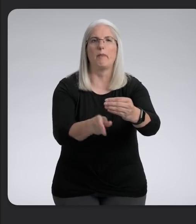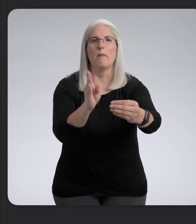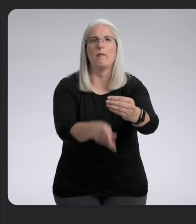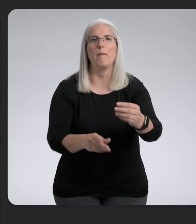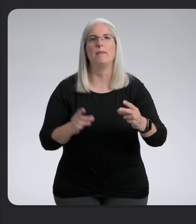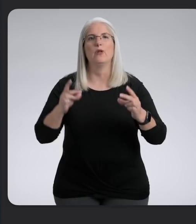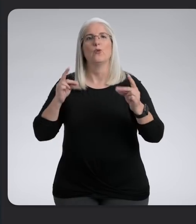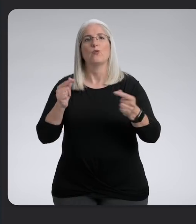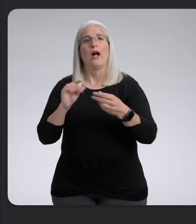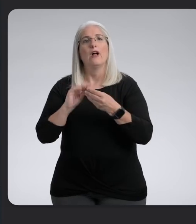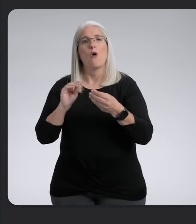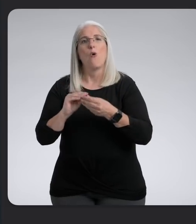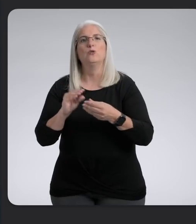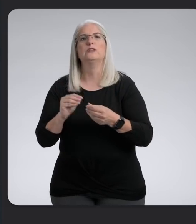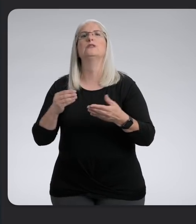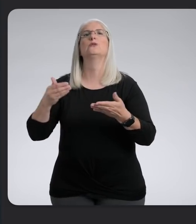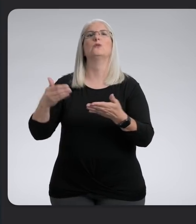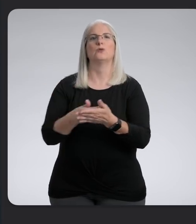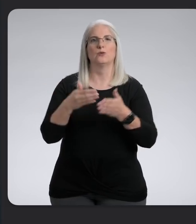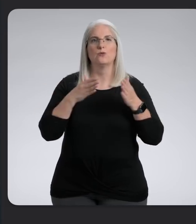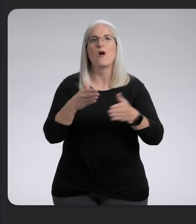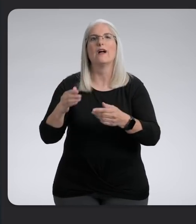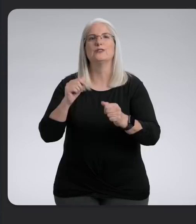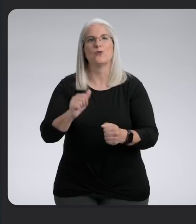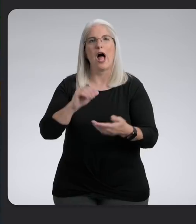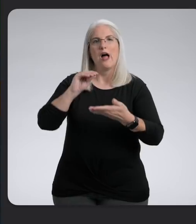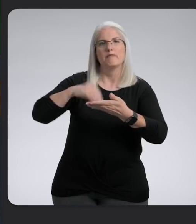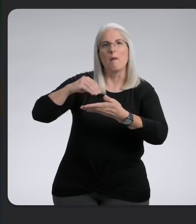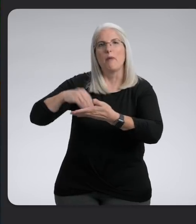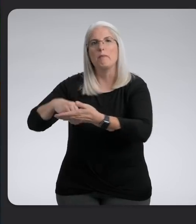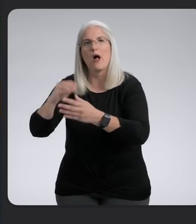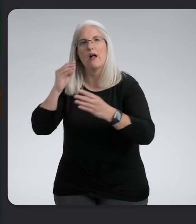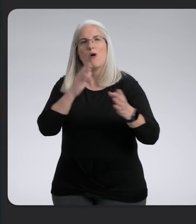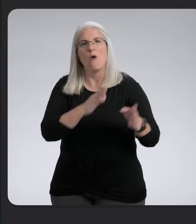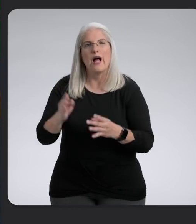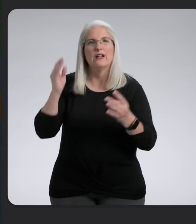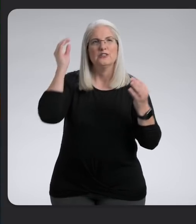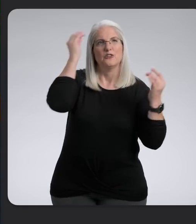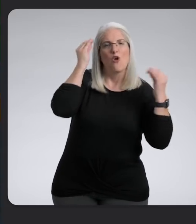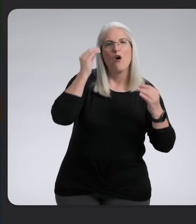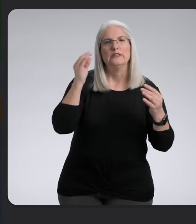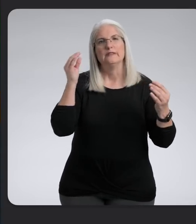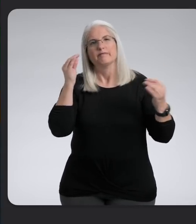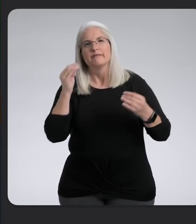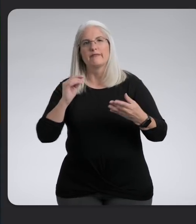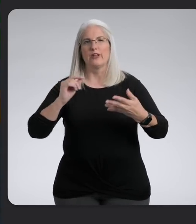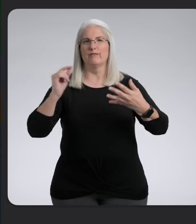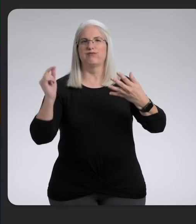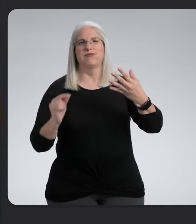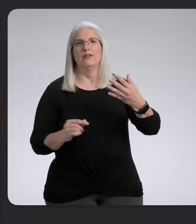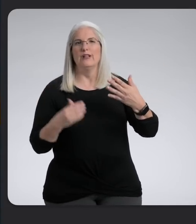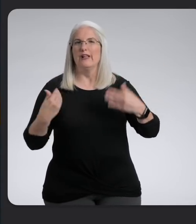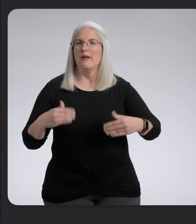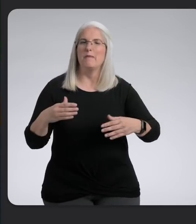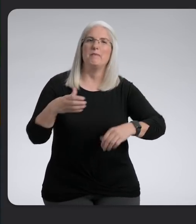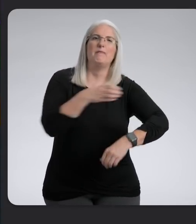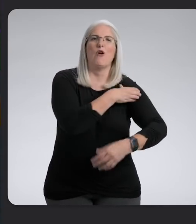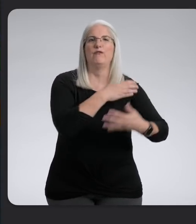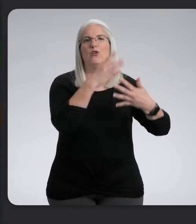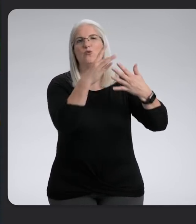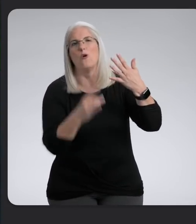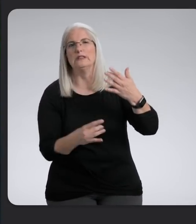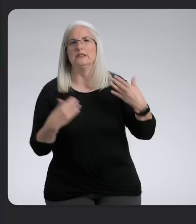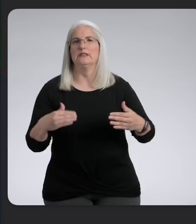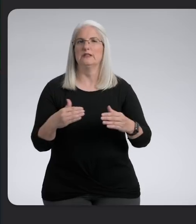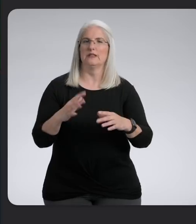versatile new ways to capture and organize your thoughts. These powerful features are just fantastic on Mac, and we have